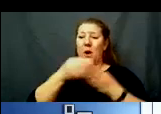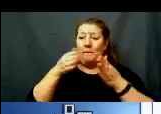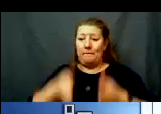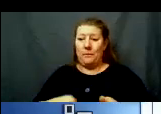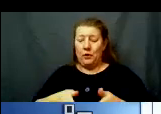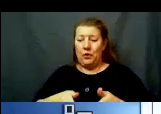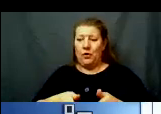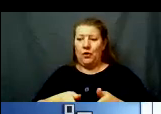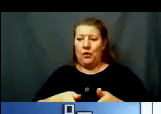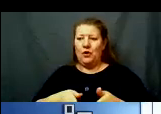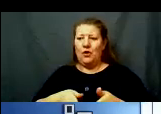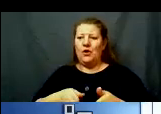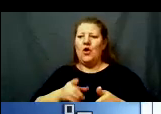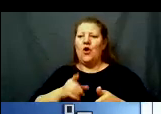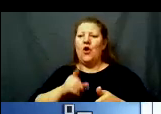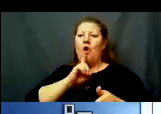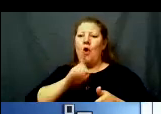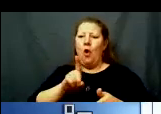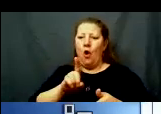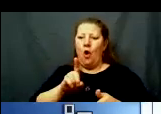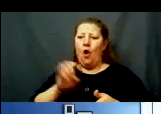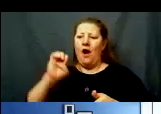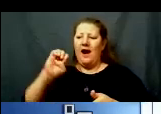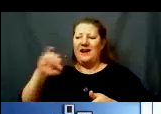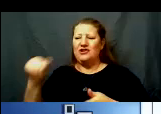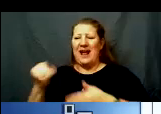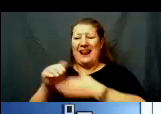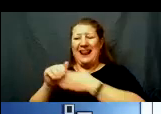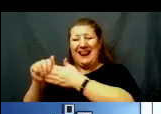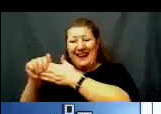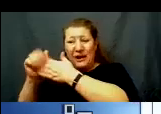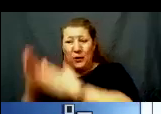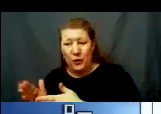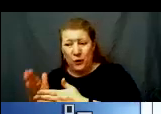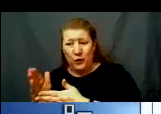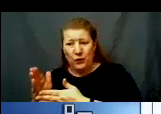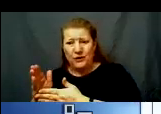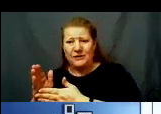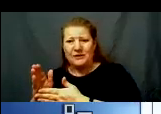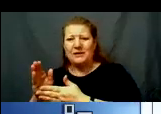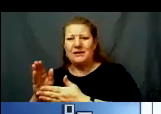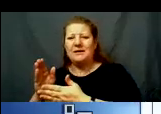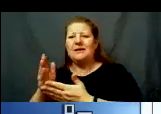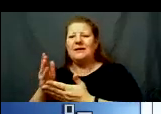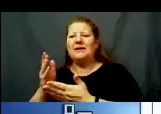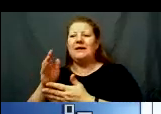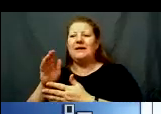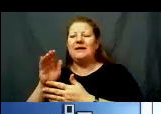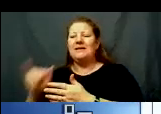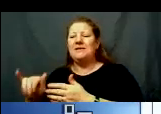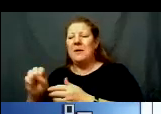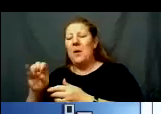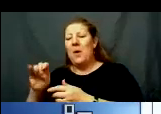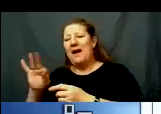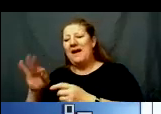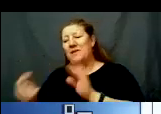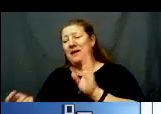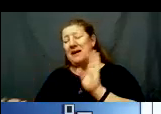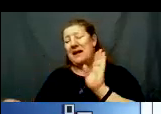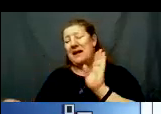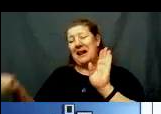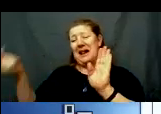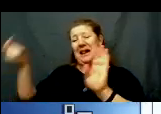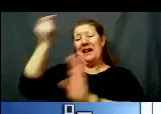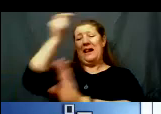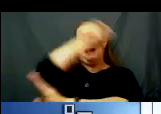actually environmental justice leaders, are leaders in the environmental justice movement. And if going back to the idea of the 13th Amendment,